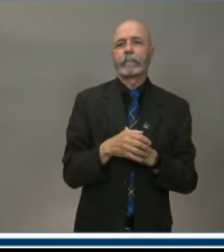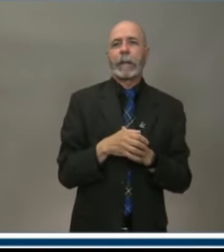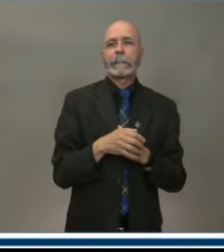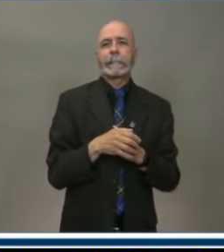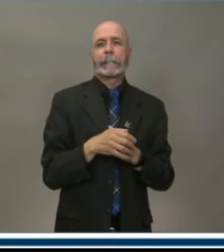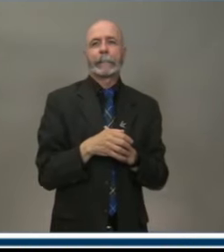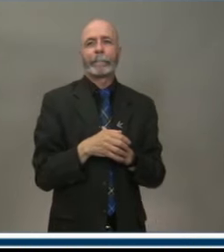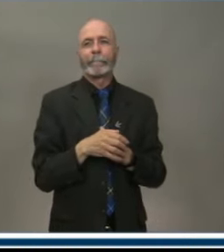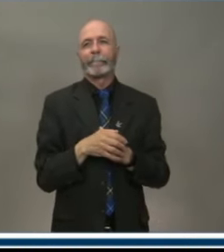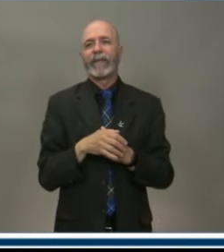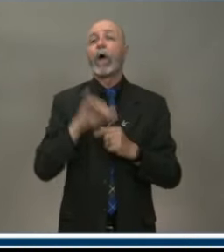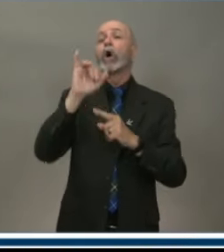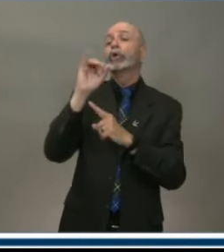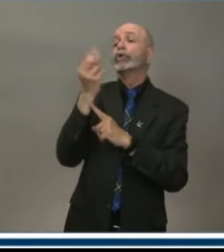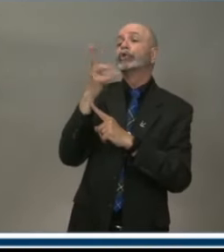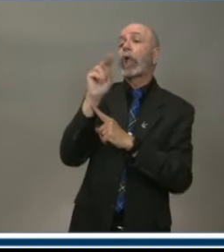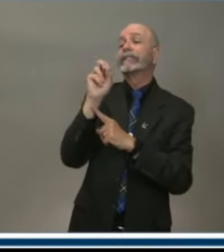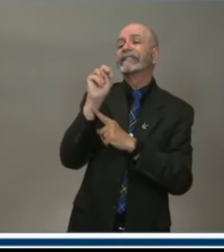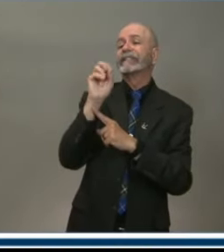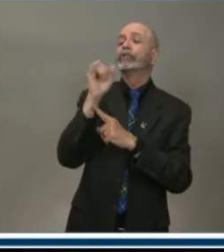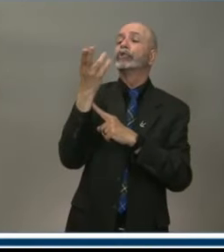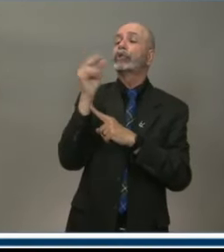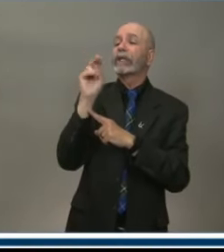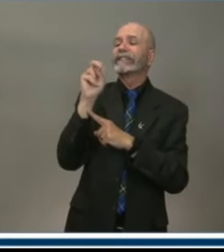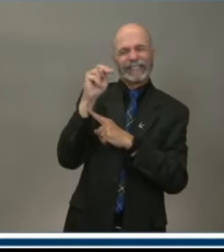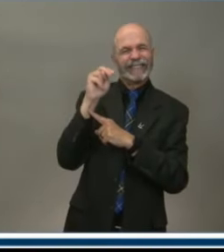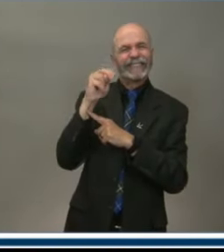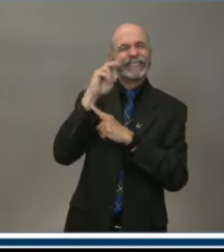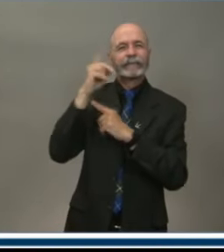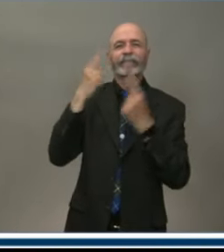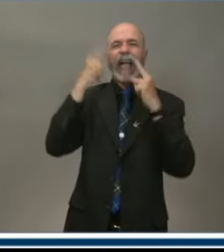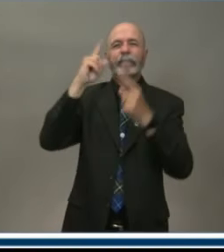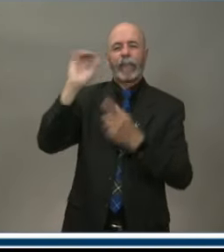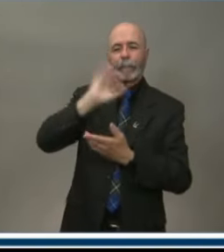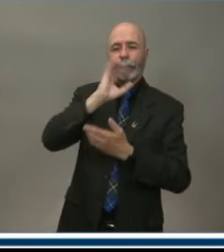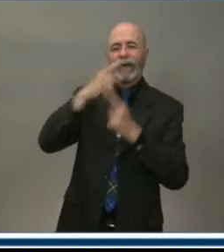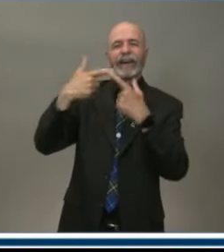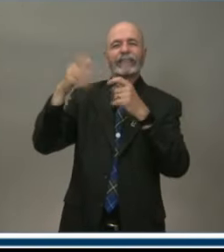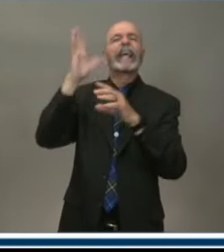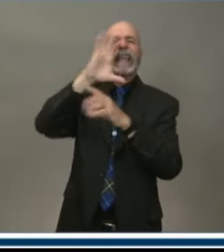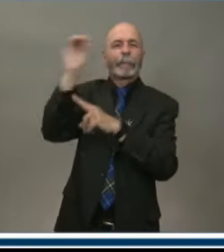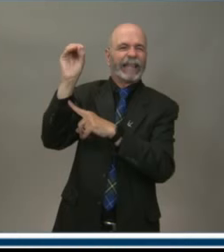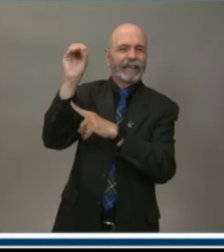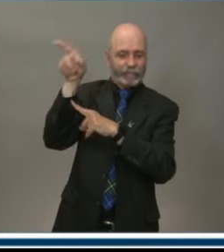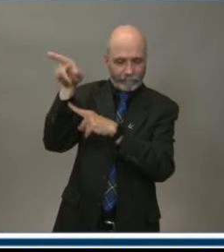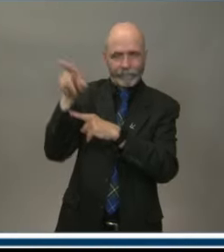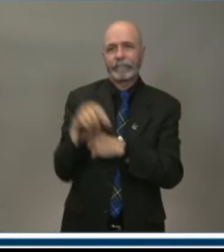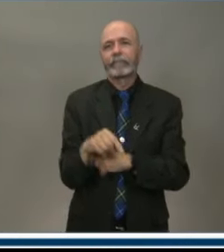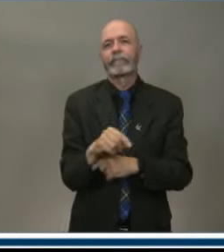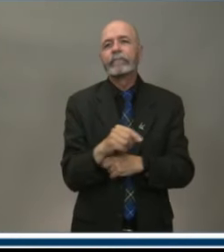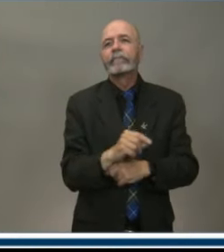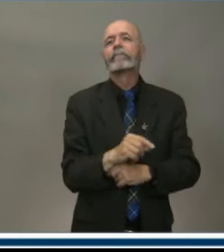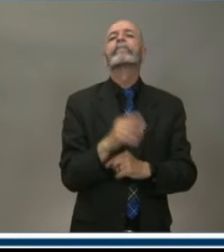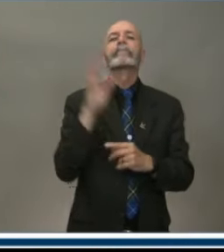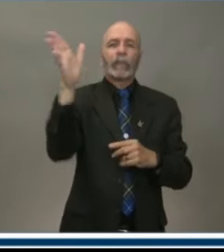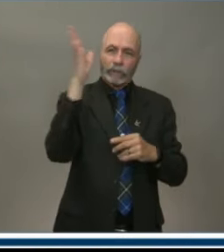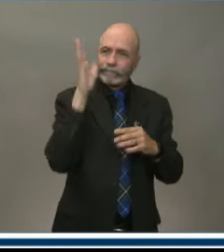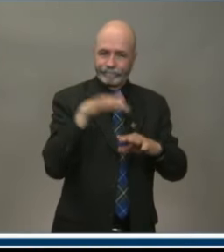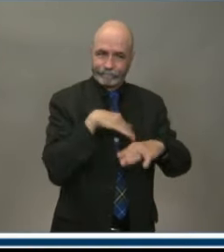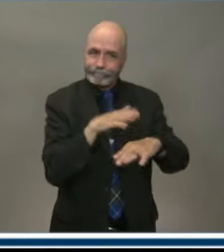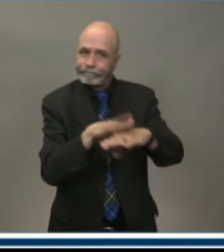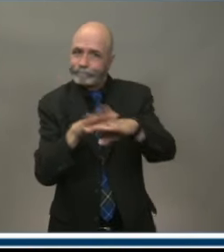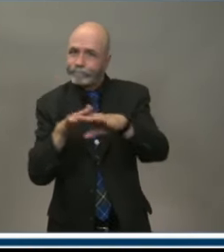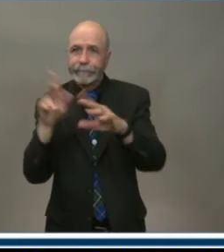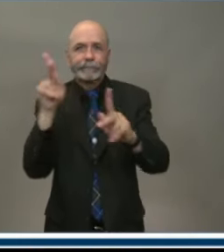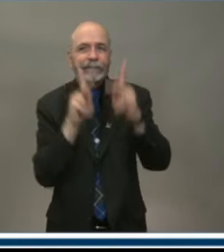Procter & Gamble and Johnson & Johnson bleach companies are having coming out today to warn people that their product